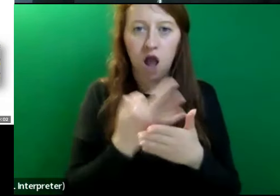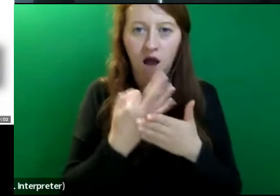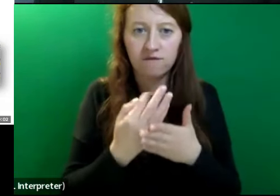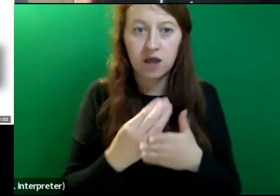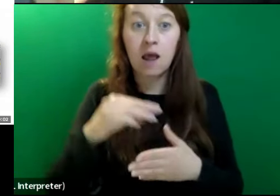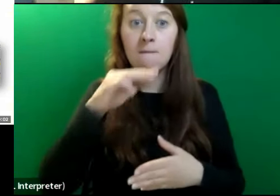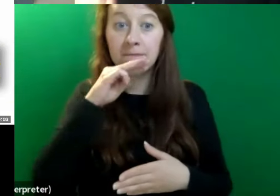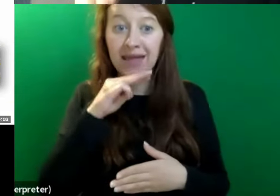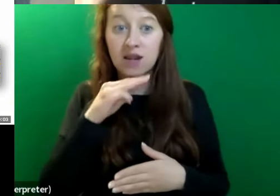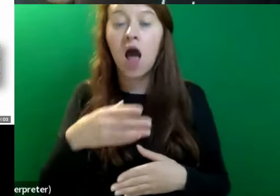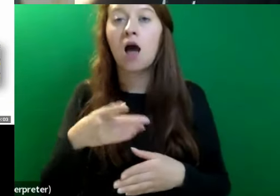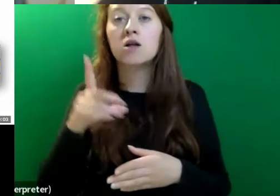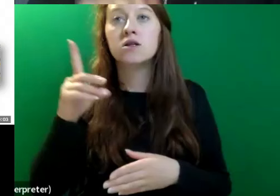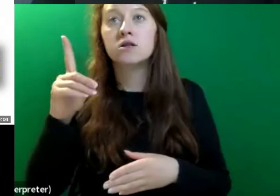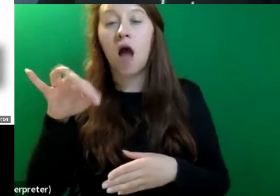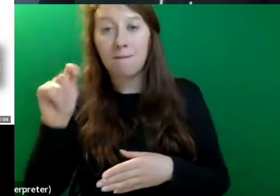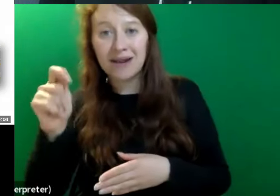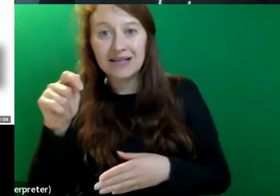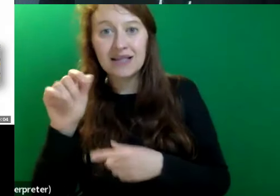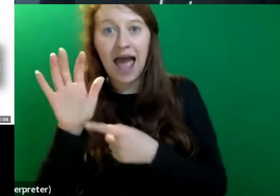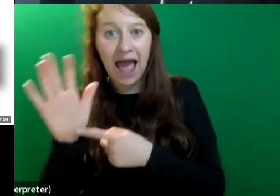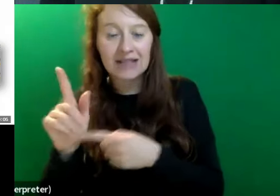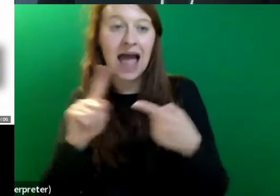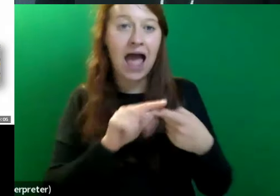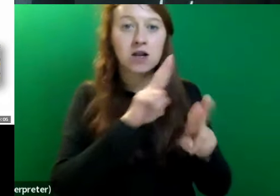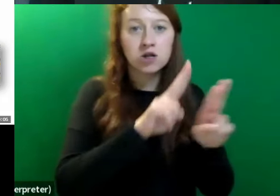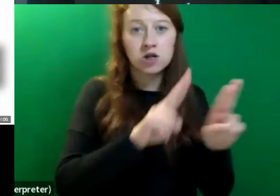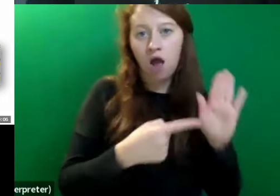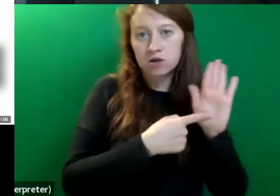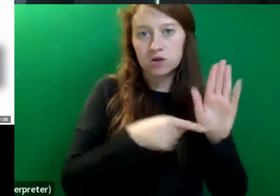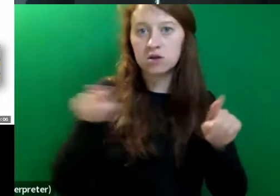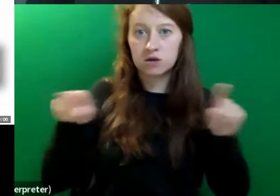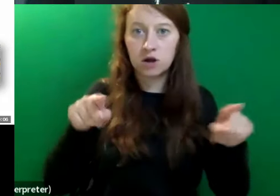non-dominant, the dominant hand and the non-dominant hand.